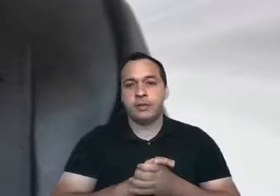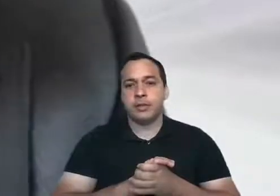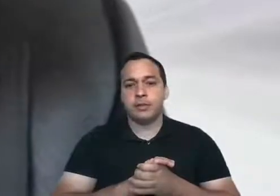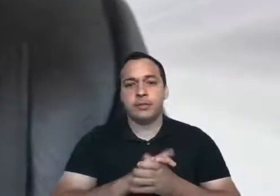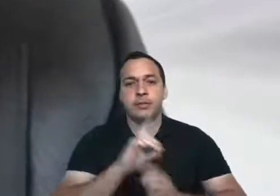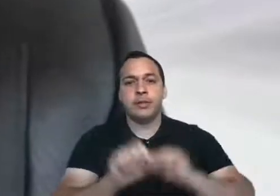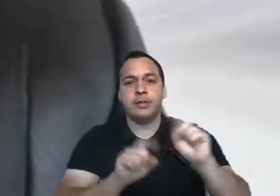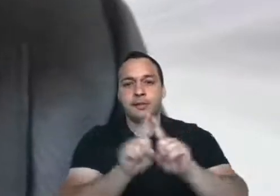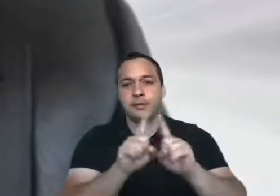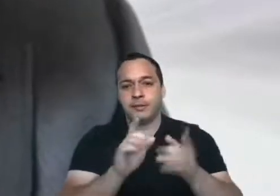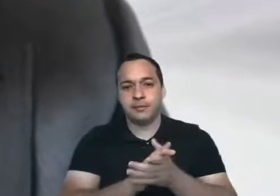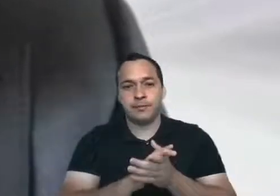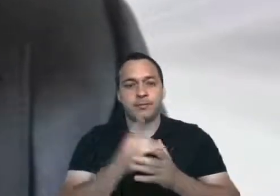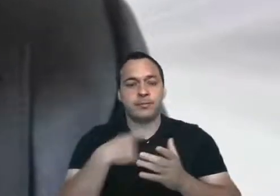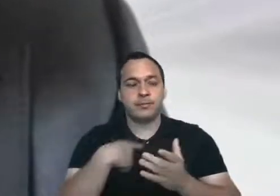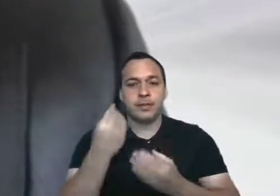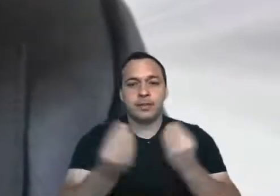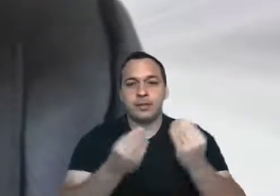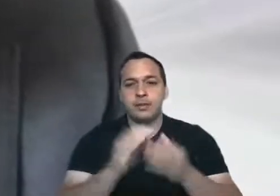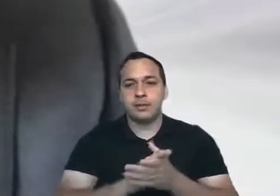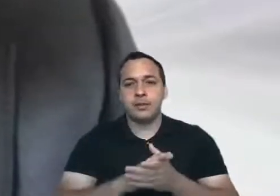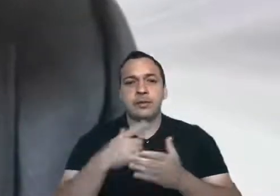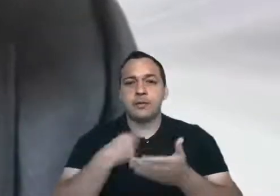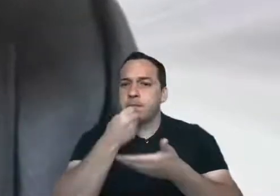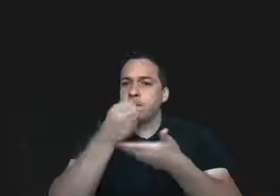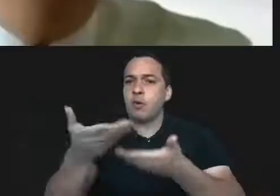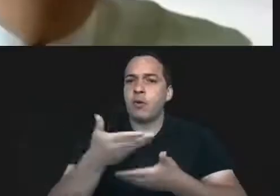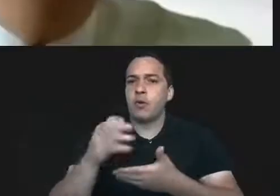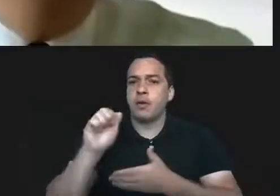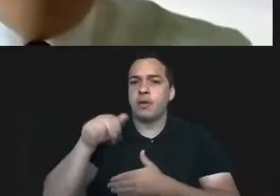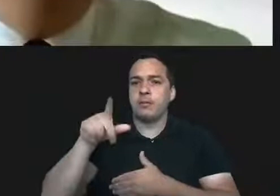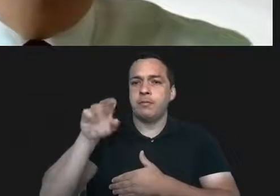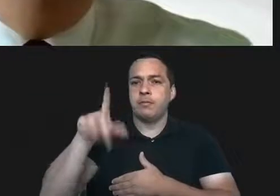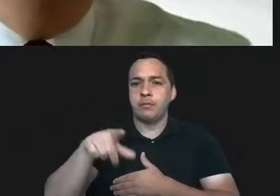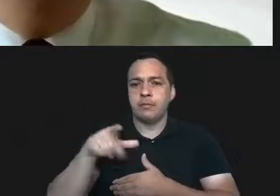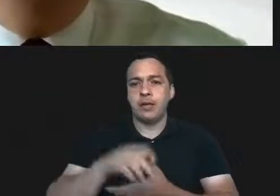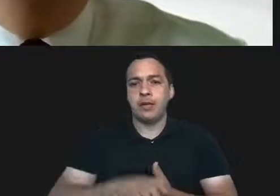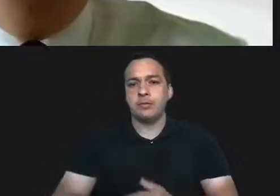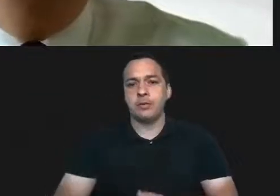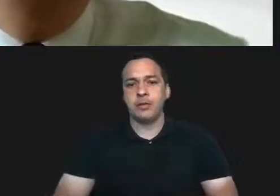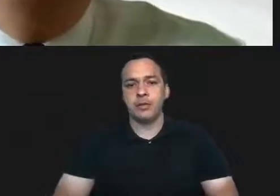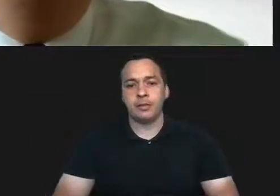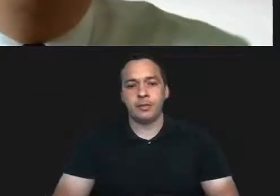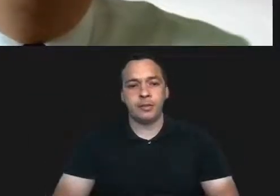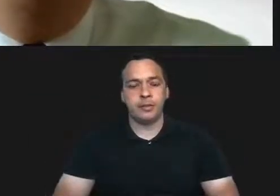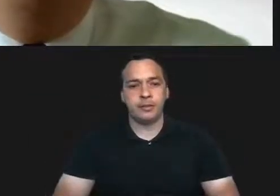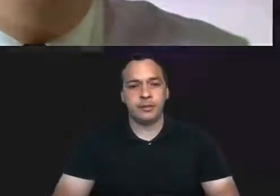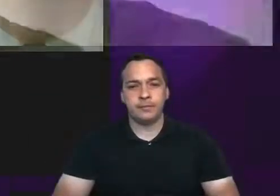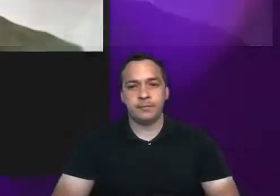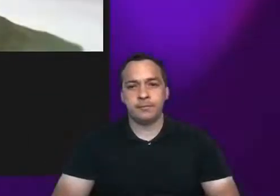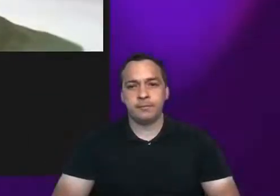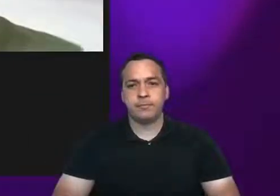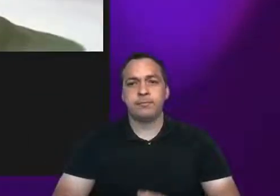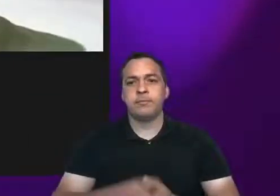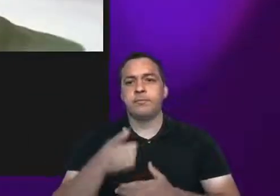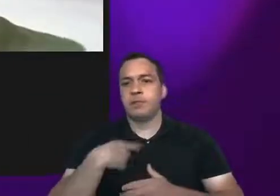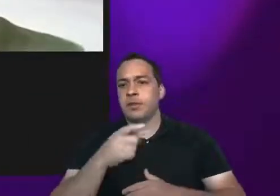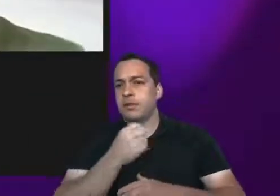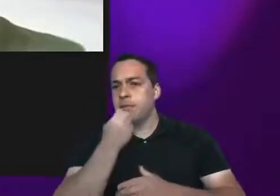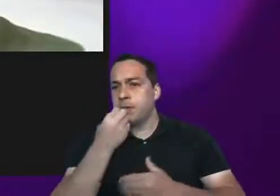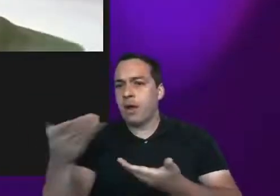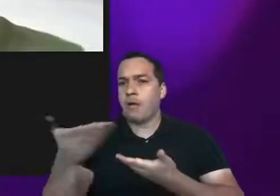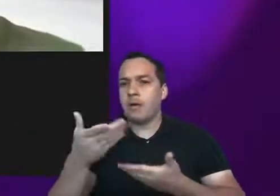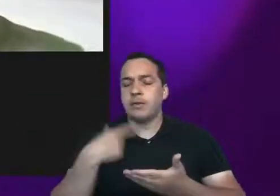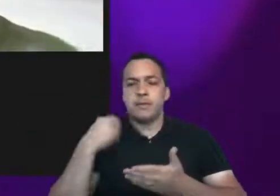back here. Thank you very much to accept the invitation, and it's all your presentation now. Thank